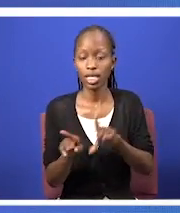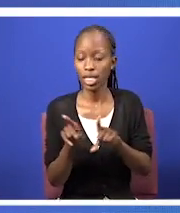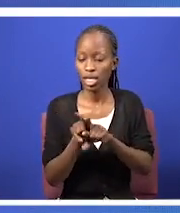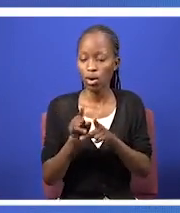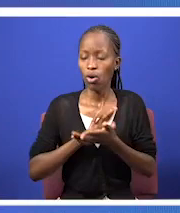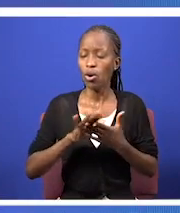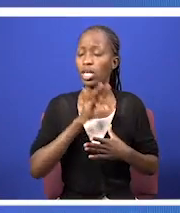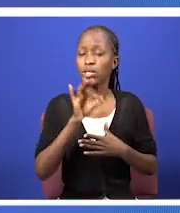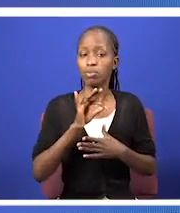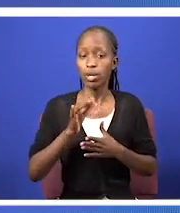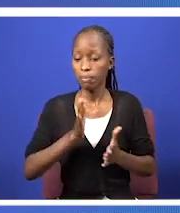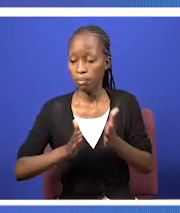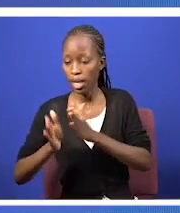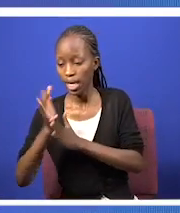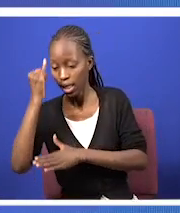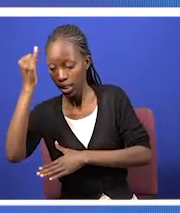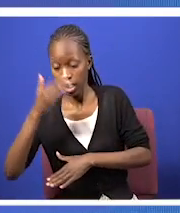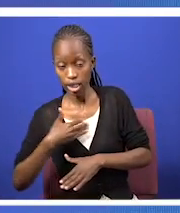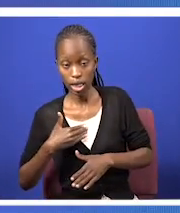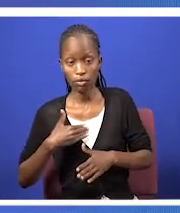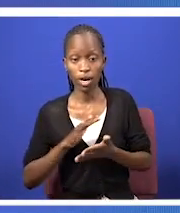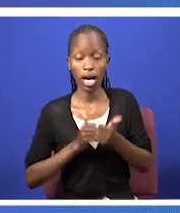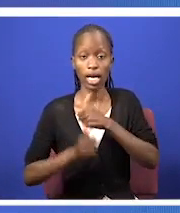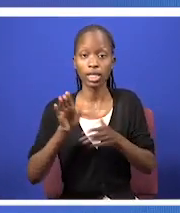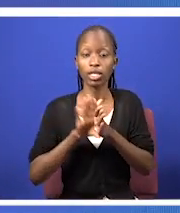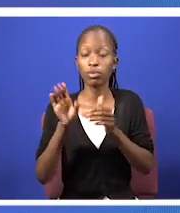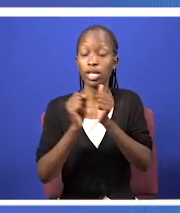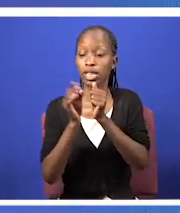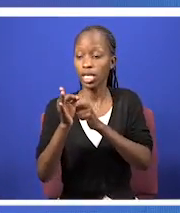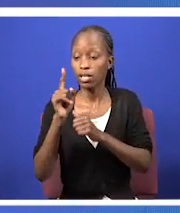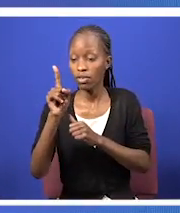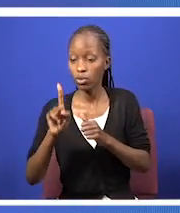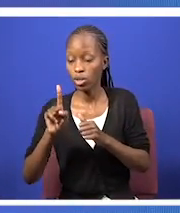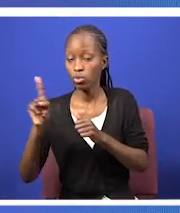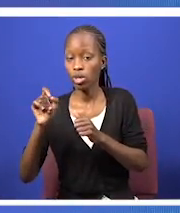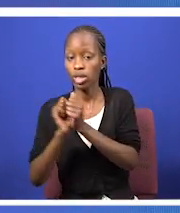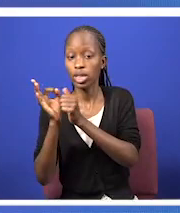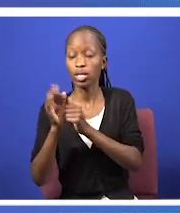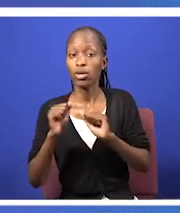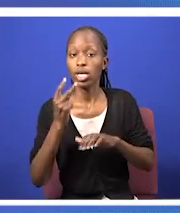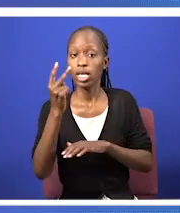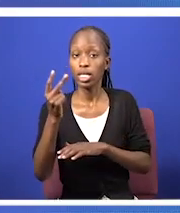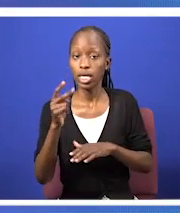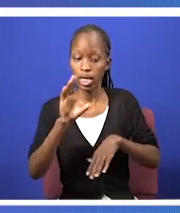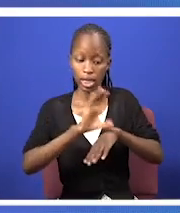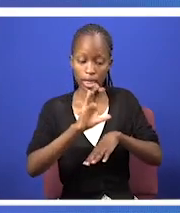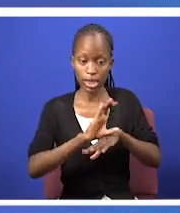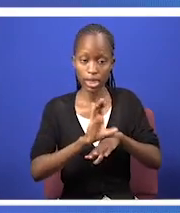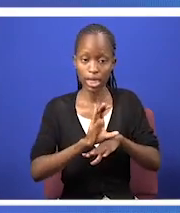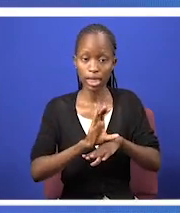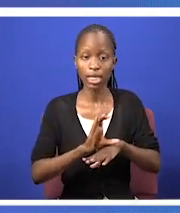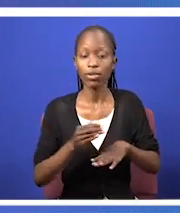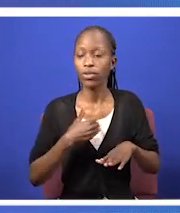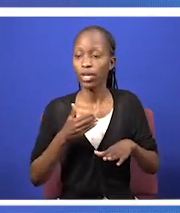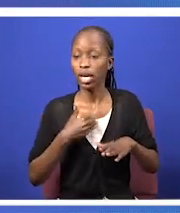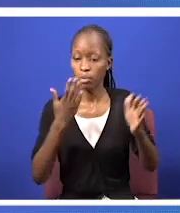has a plan. He has ideas about what he wants to do. In Acts chapter 13, verses 1 to 13, we see that at the church in Antioch,